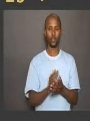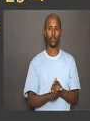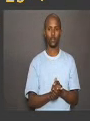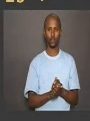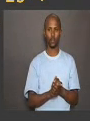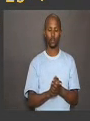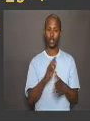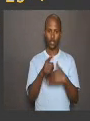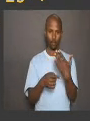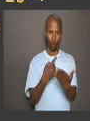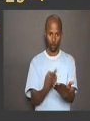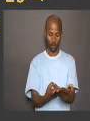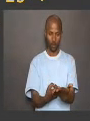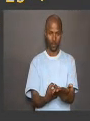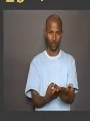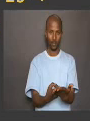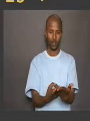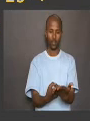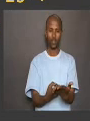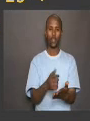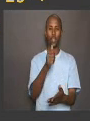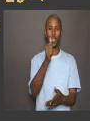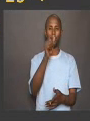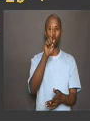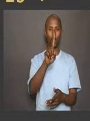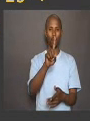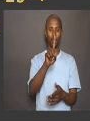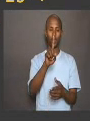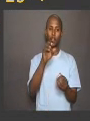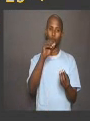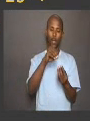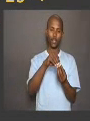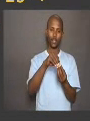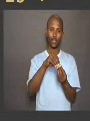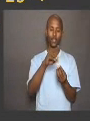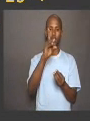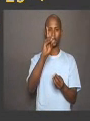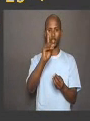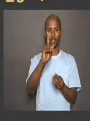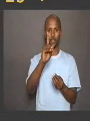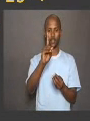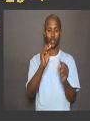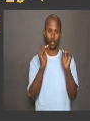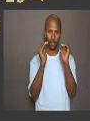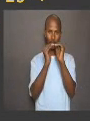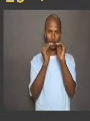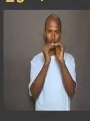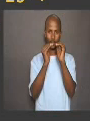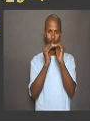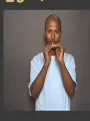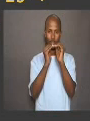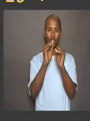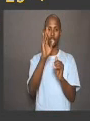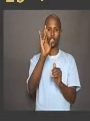14. Therefore, A1 plus D